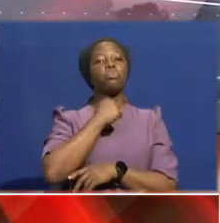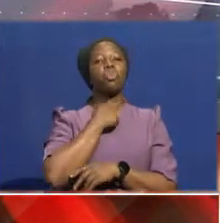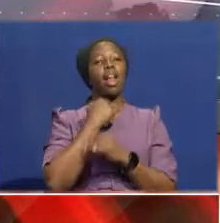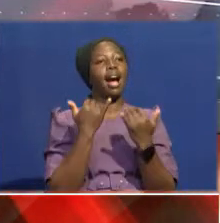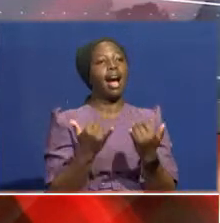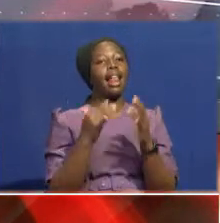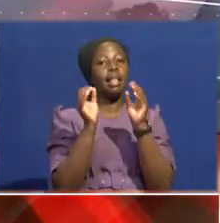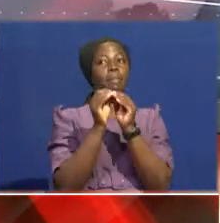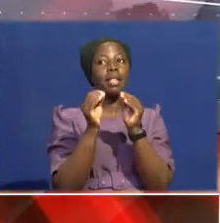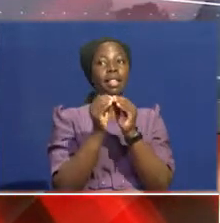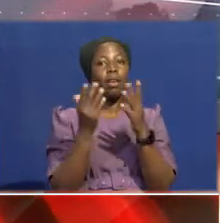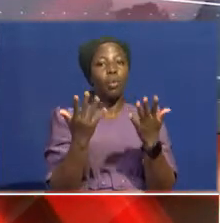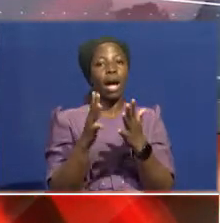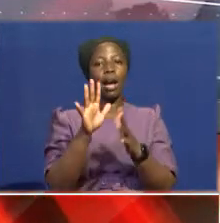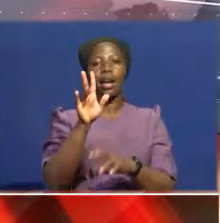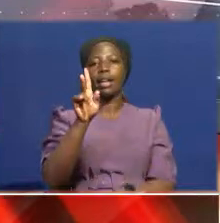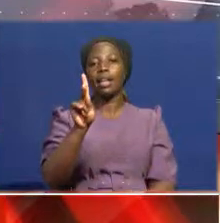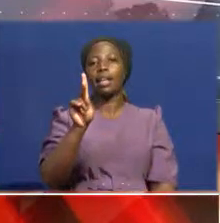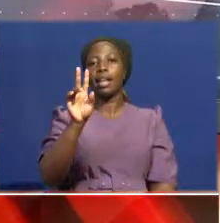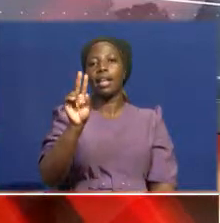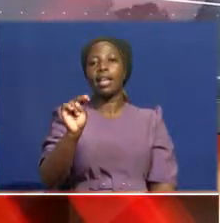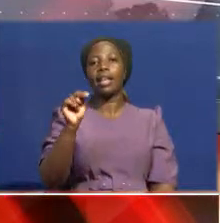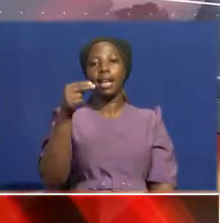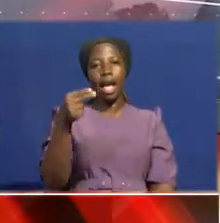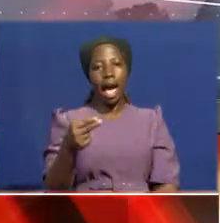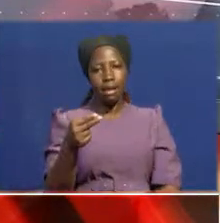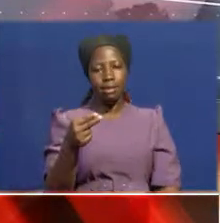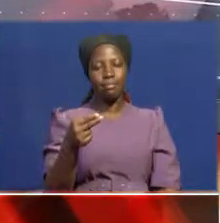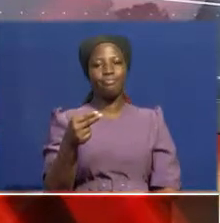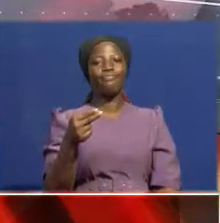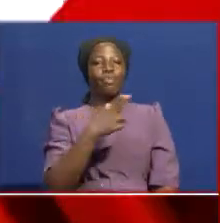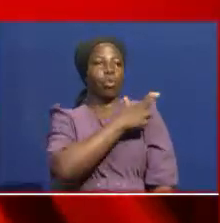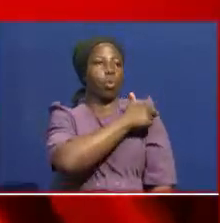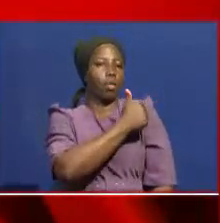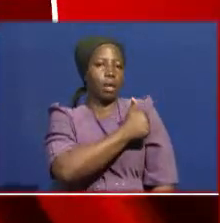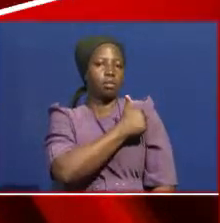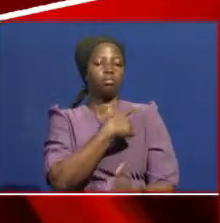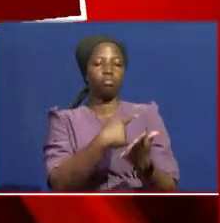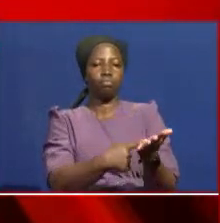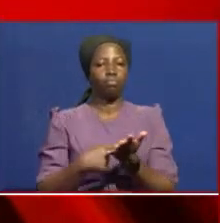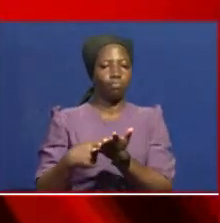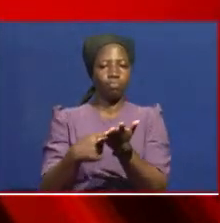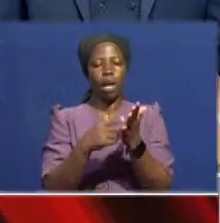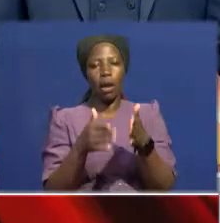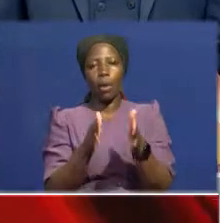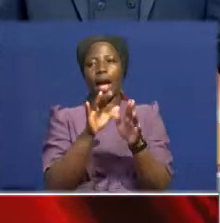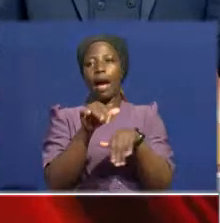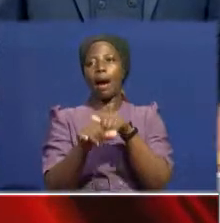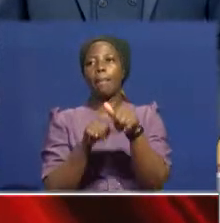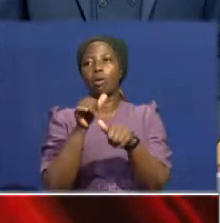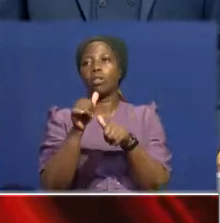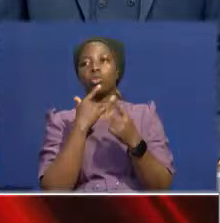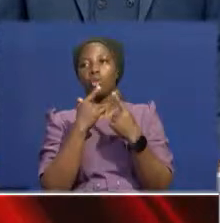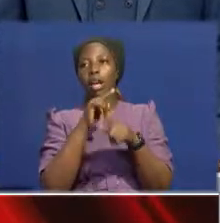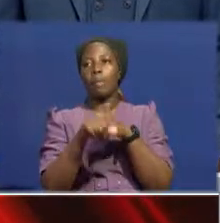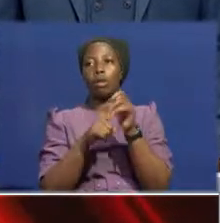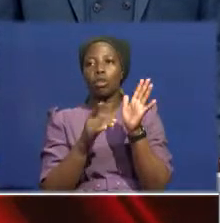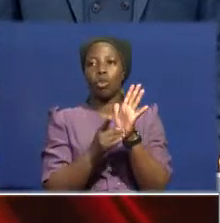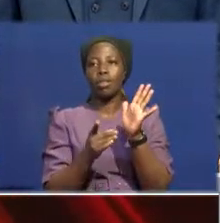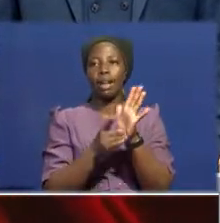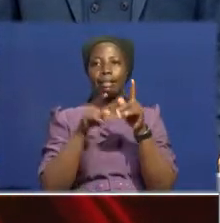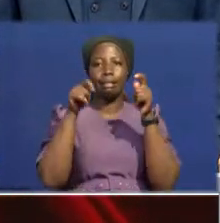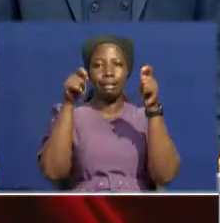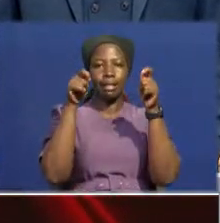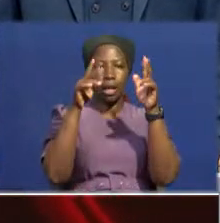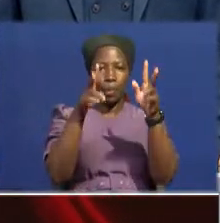Kenyatta Hospital to diverse ways in terms of talking about the doctor's strike. Let's get to listen in on what is